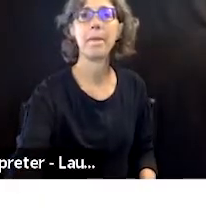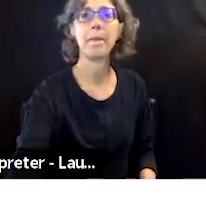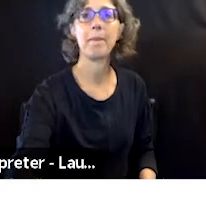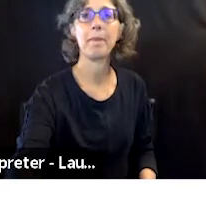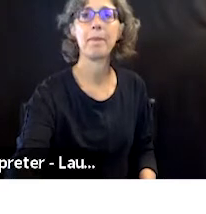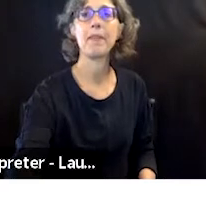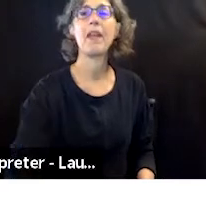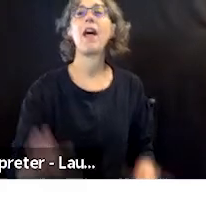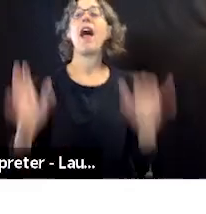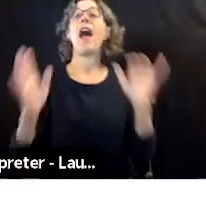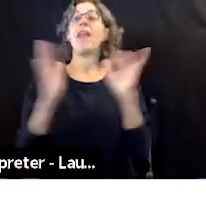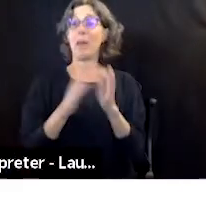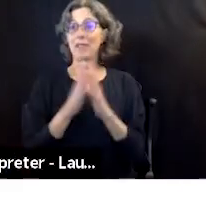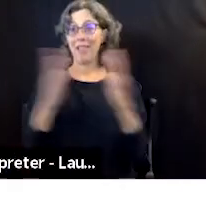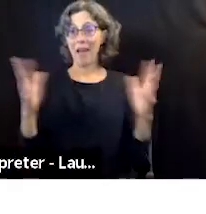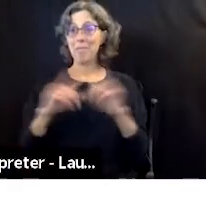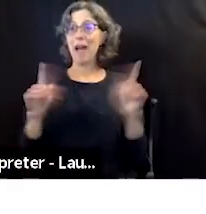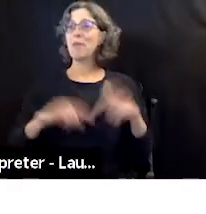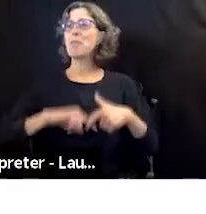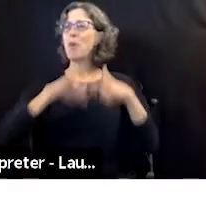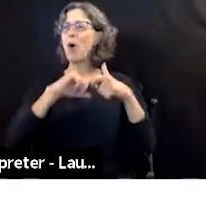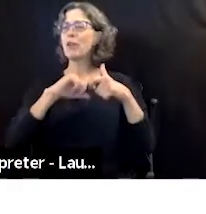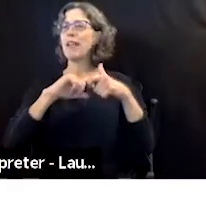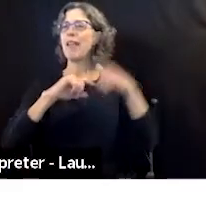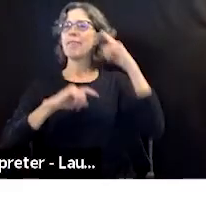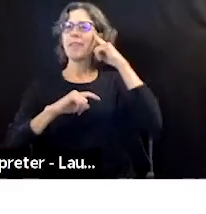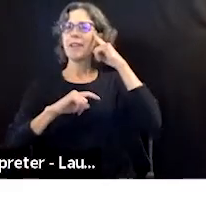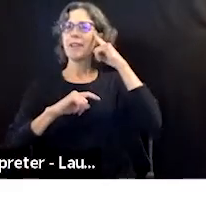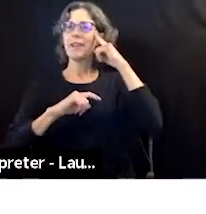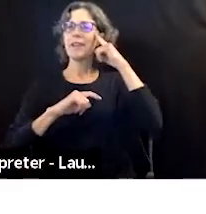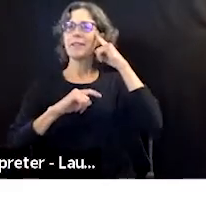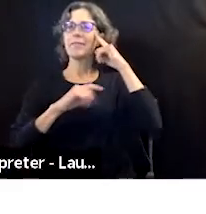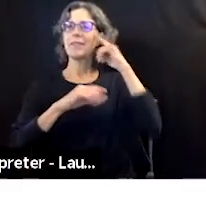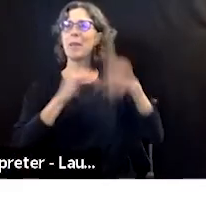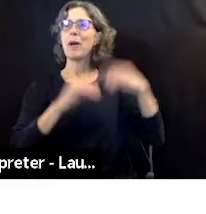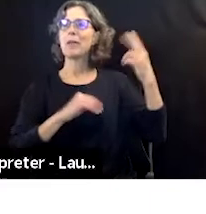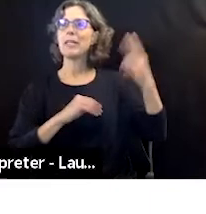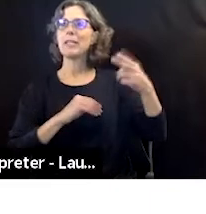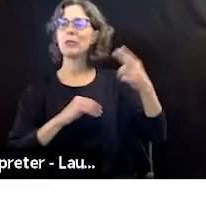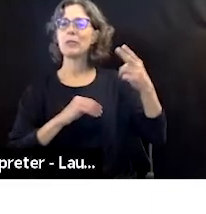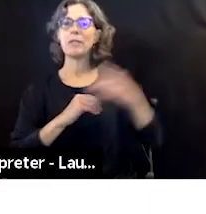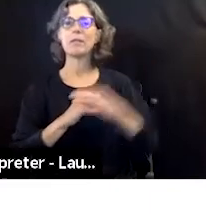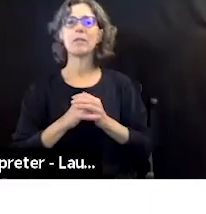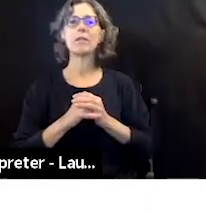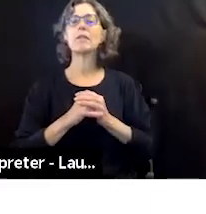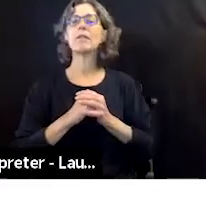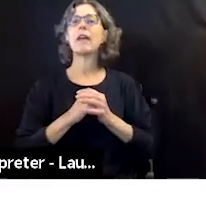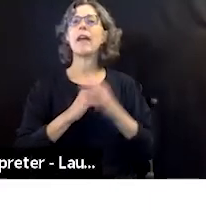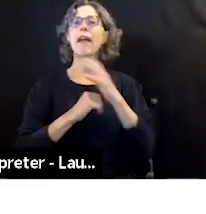Okay, that was a lot, but let's pause here and think about history's and intelligence testing impact on